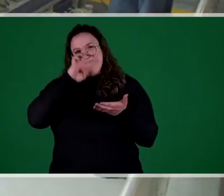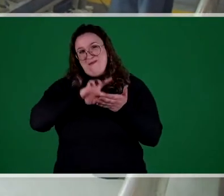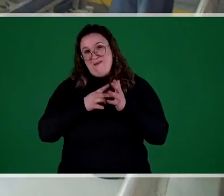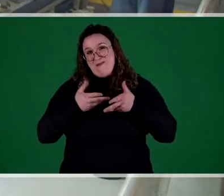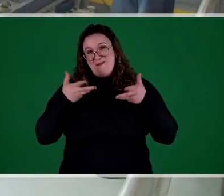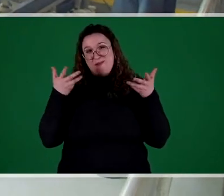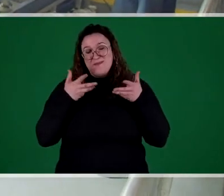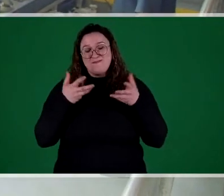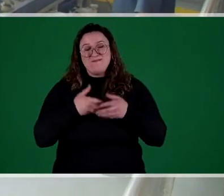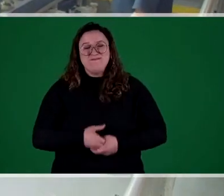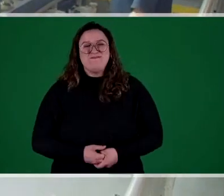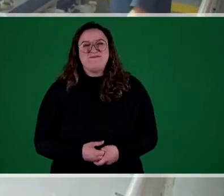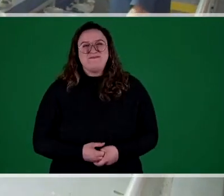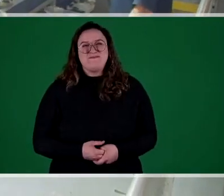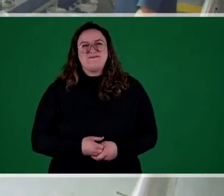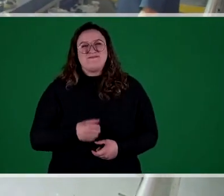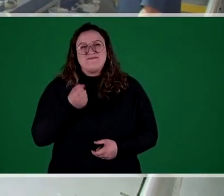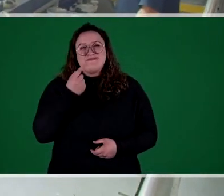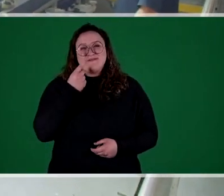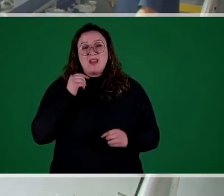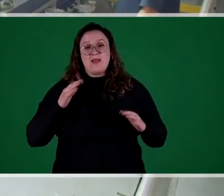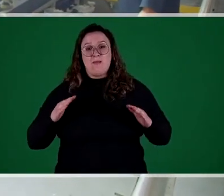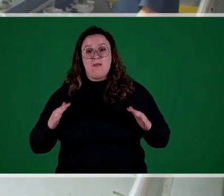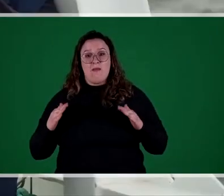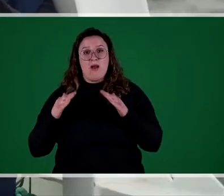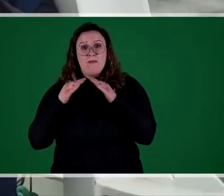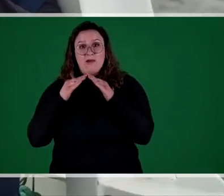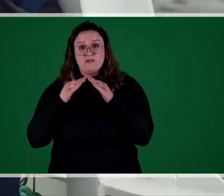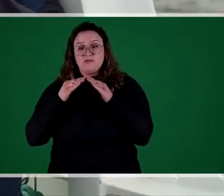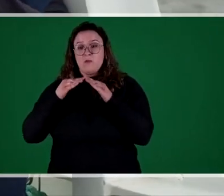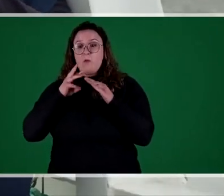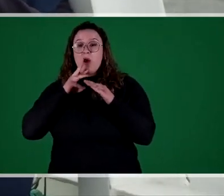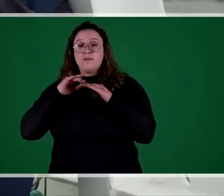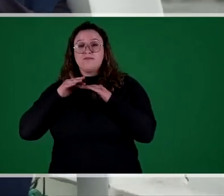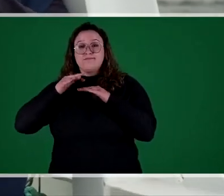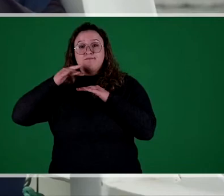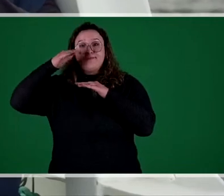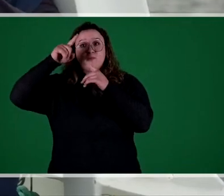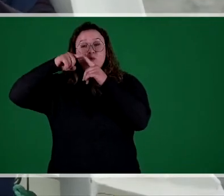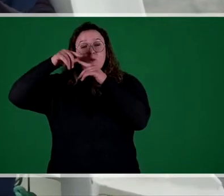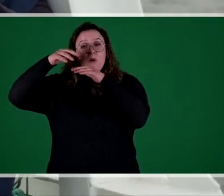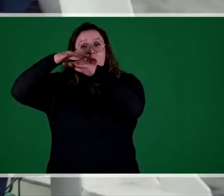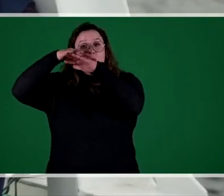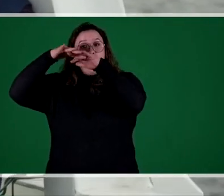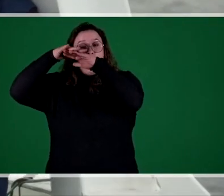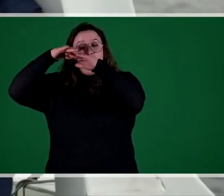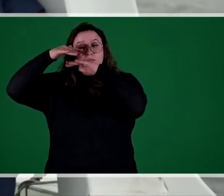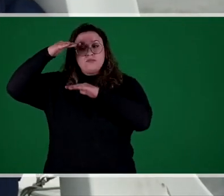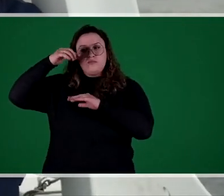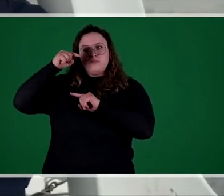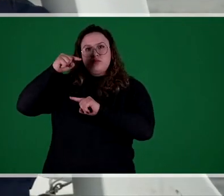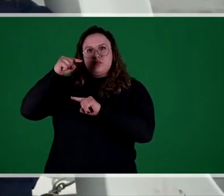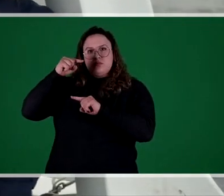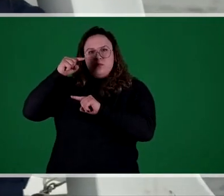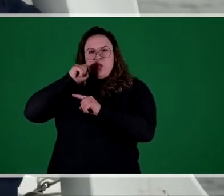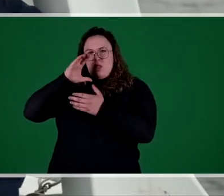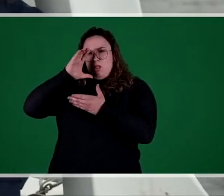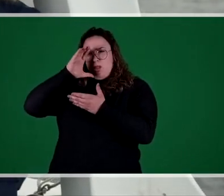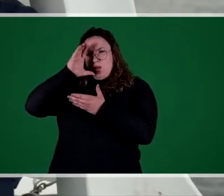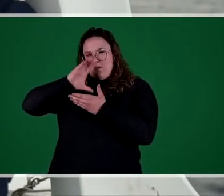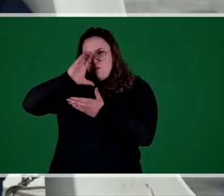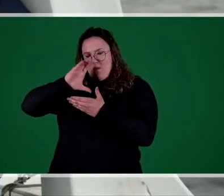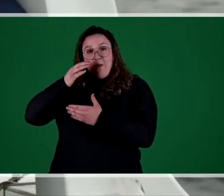today is to explore all the water that's above Sur Ridge up to the surface. And it's a